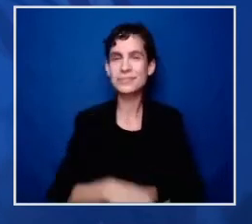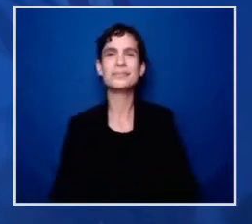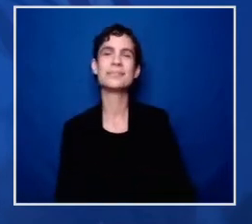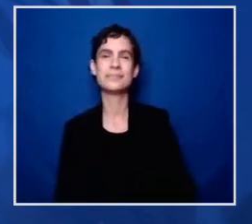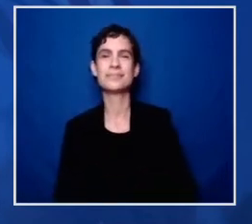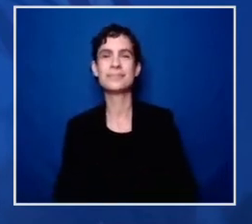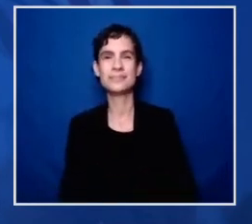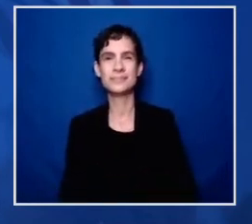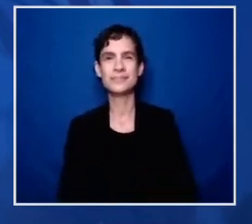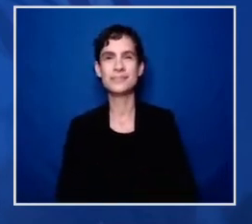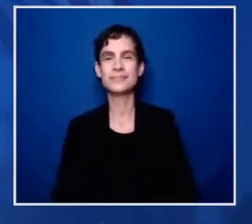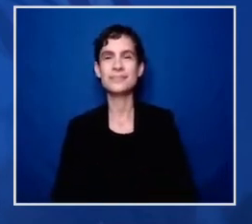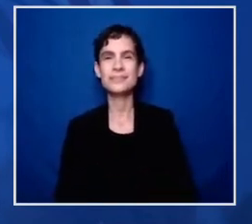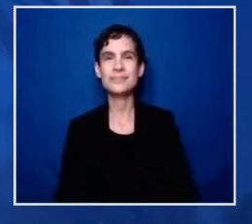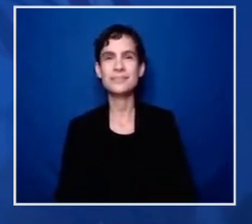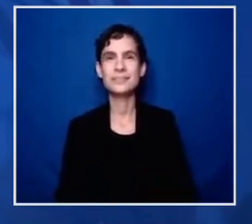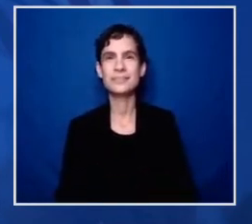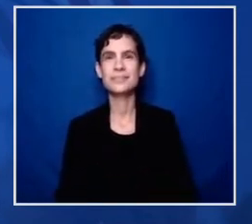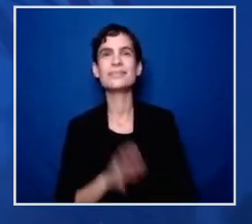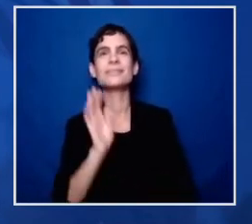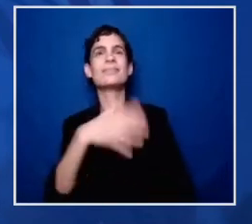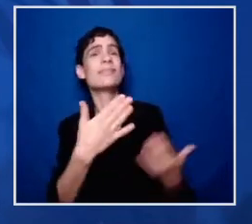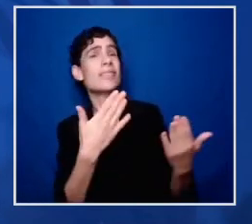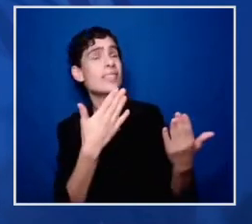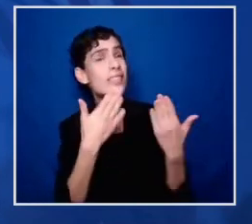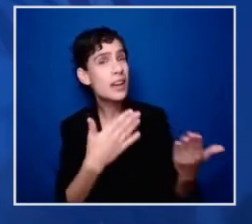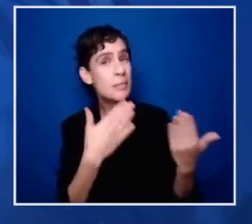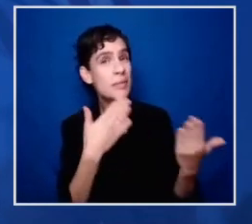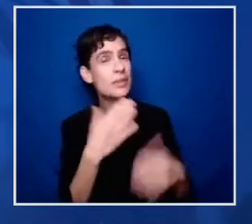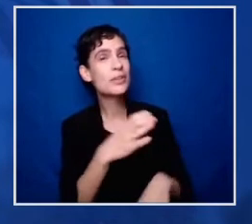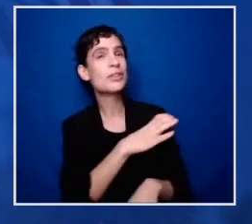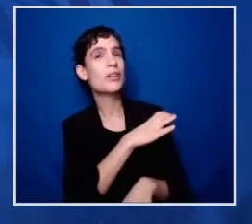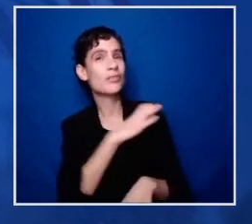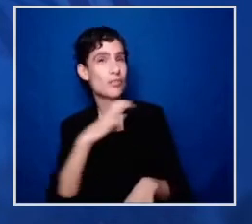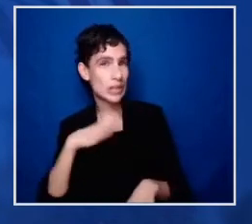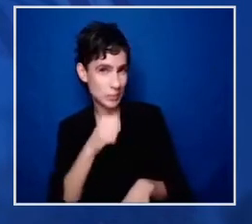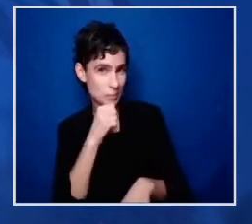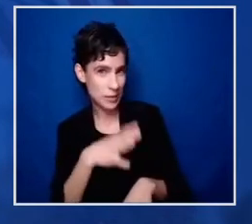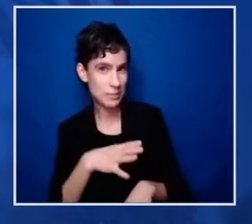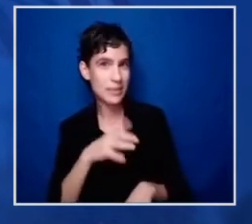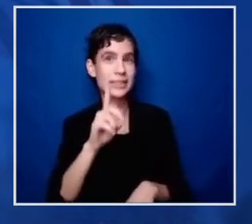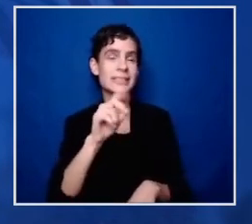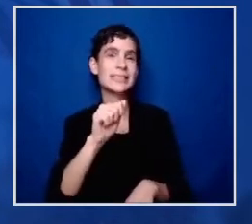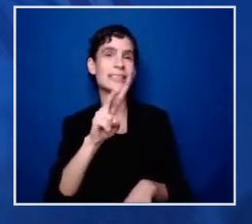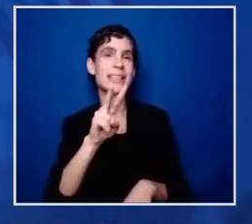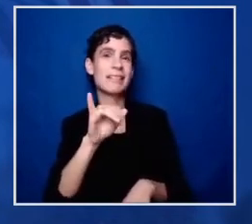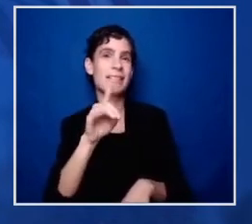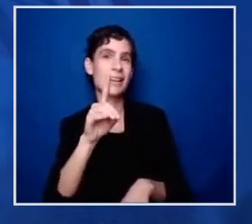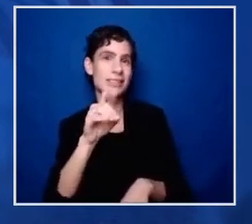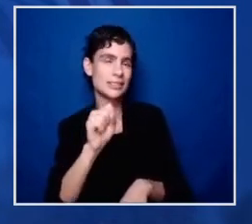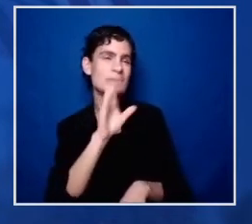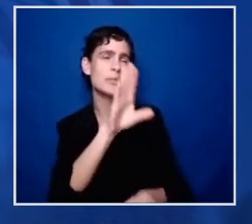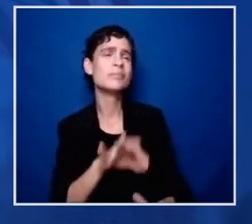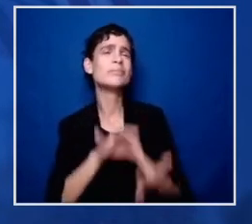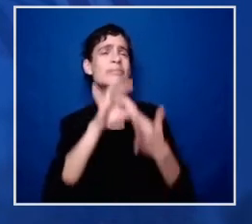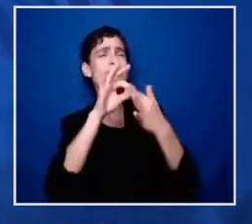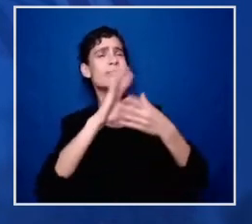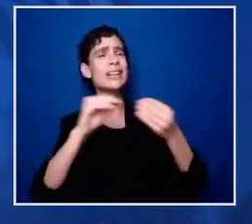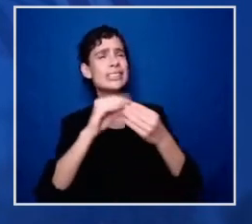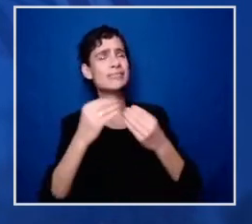Thank you, Congresswoman Davis, for that special message. And I'm so glad that you all got to learn more about AmeriCorps, the federal agency that